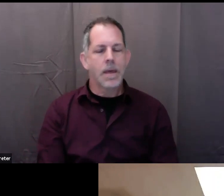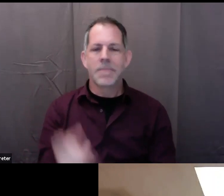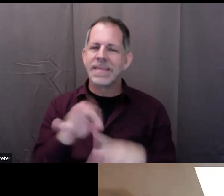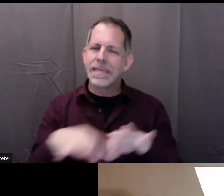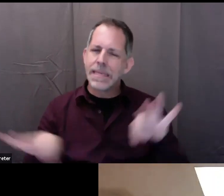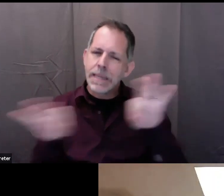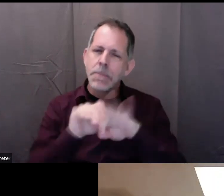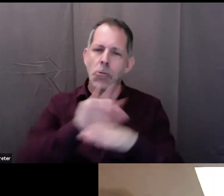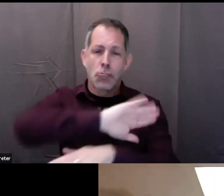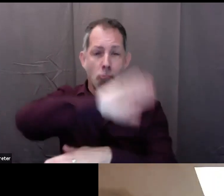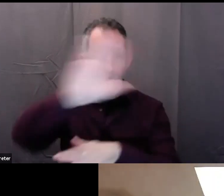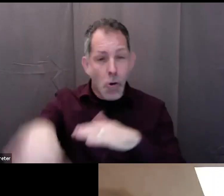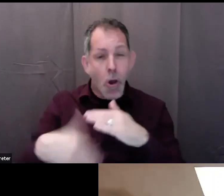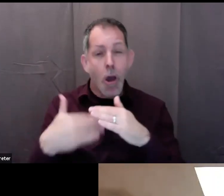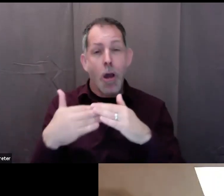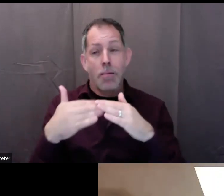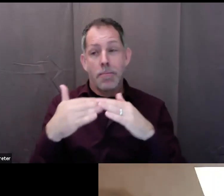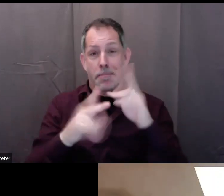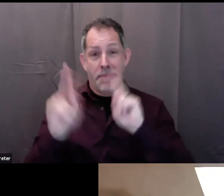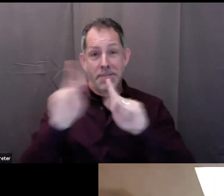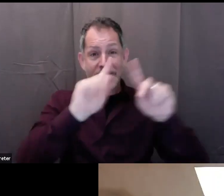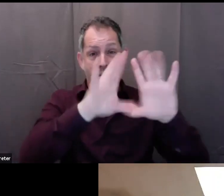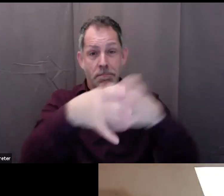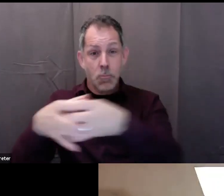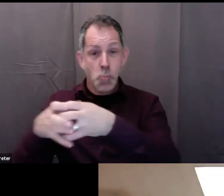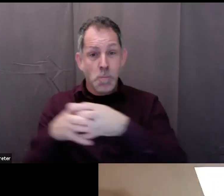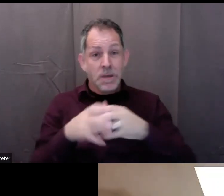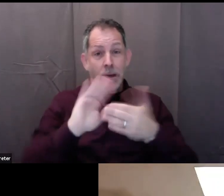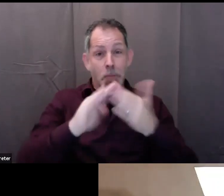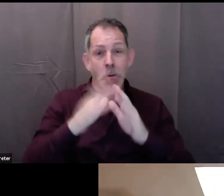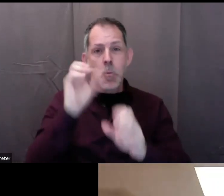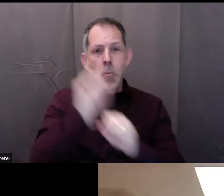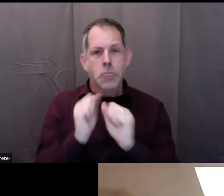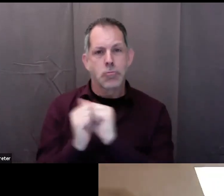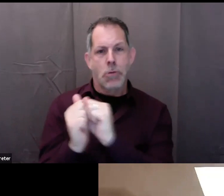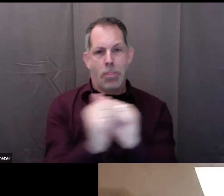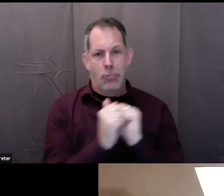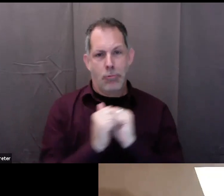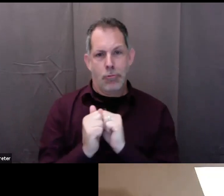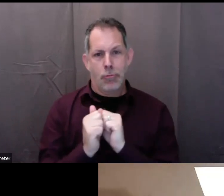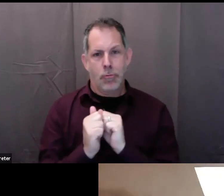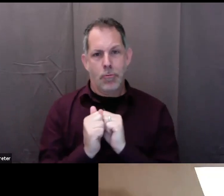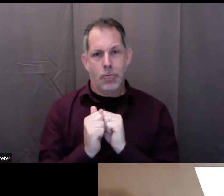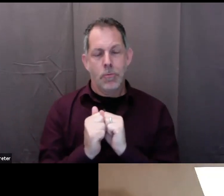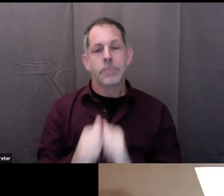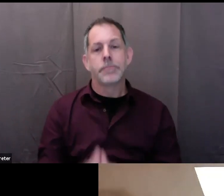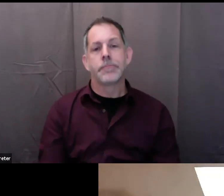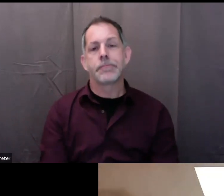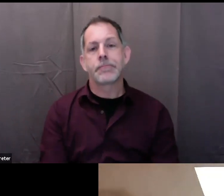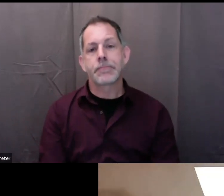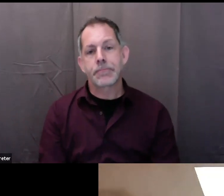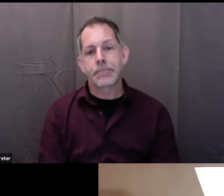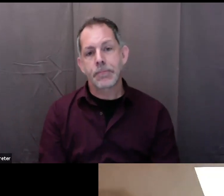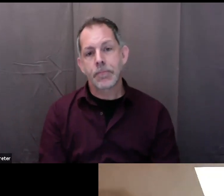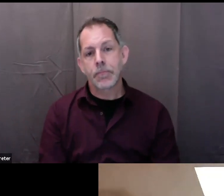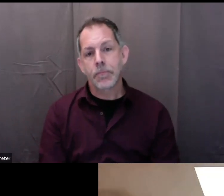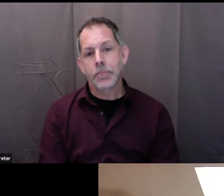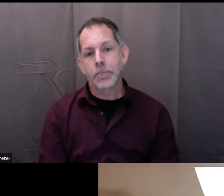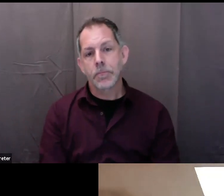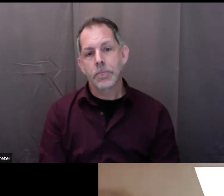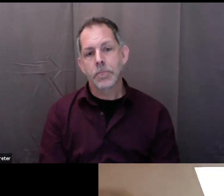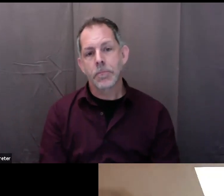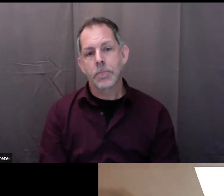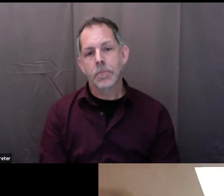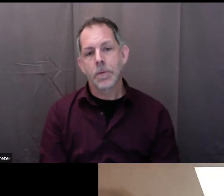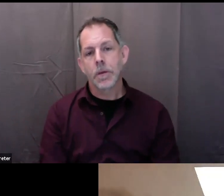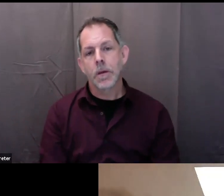act accordingly. I want to add one thing about those face coverings. I just had a meeting before